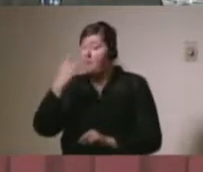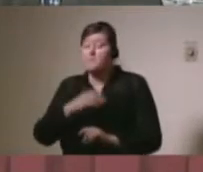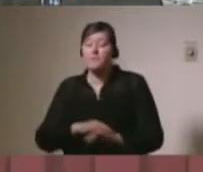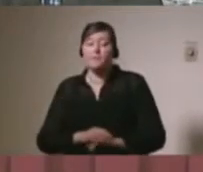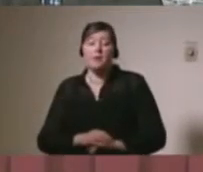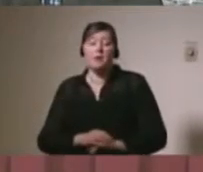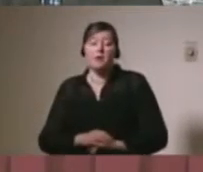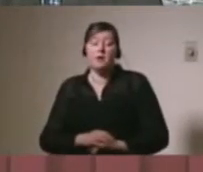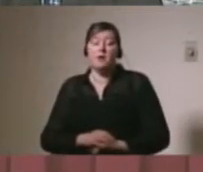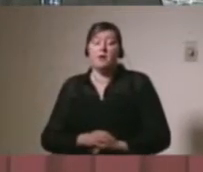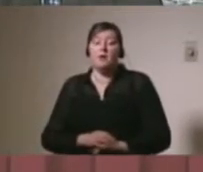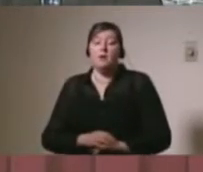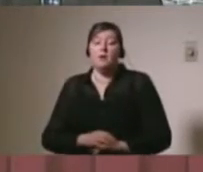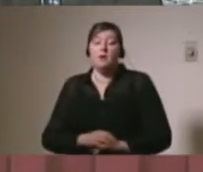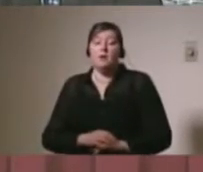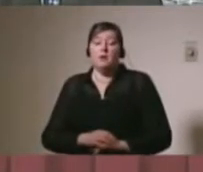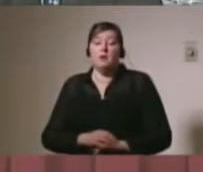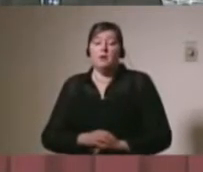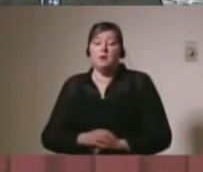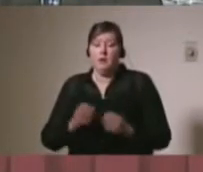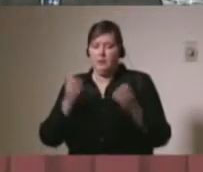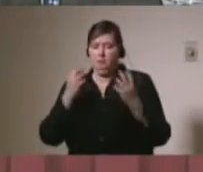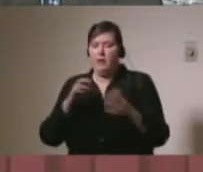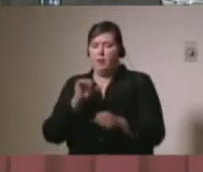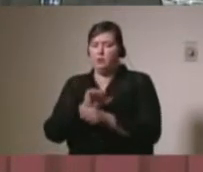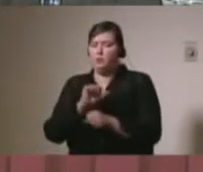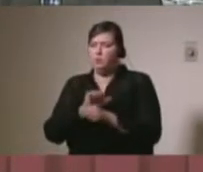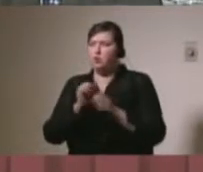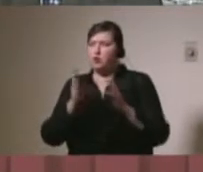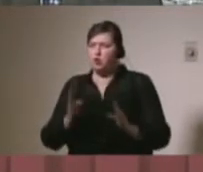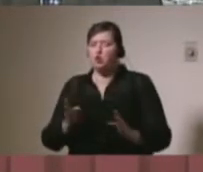during the restructuring period